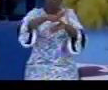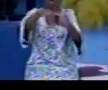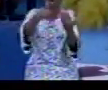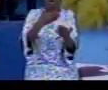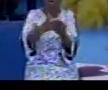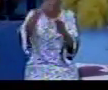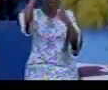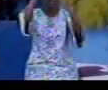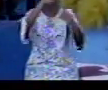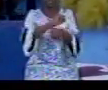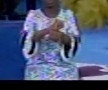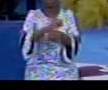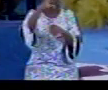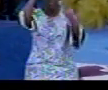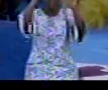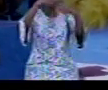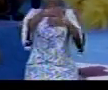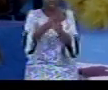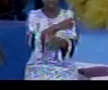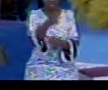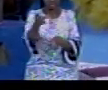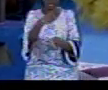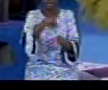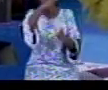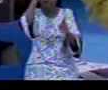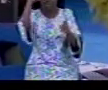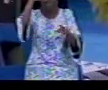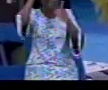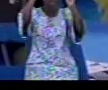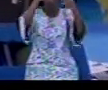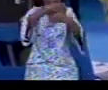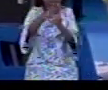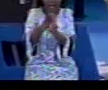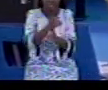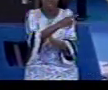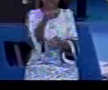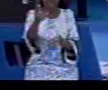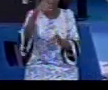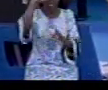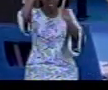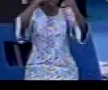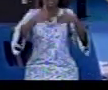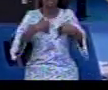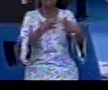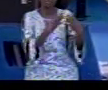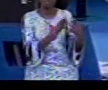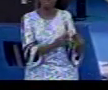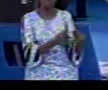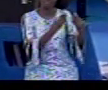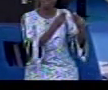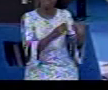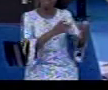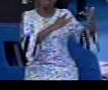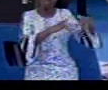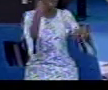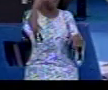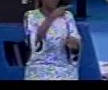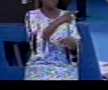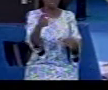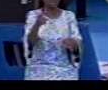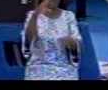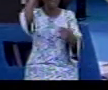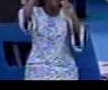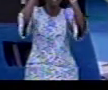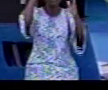He created you, and because he created you, he has tender mercy for you. He knows where